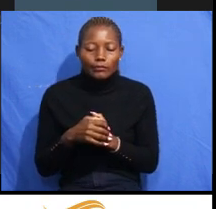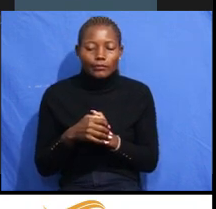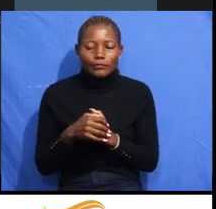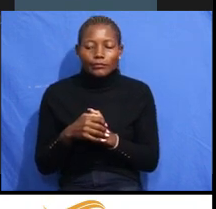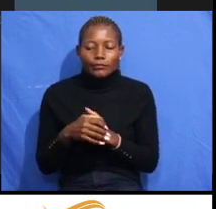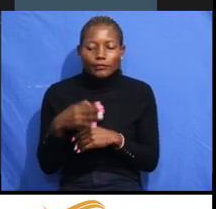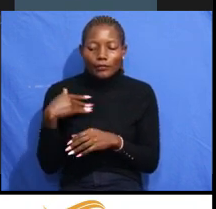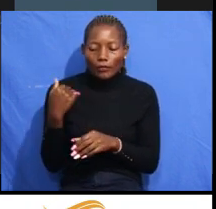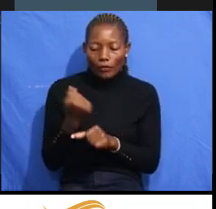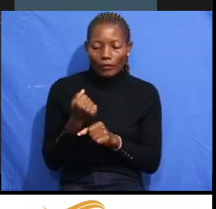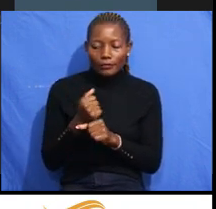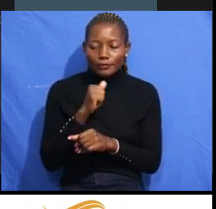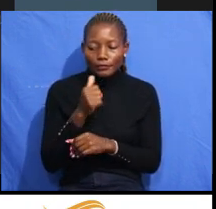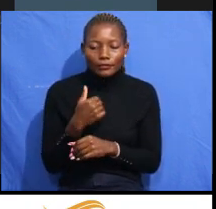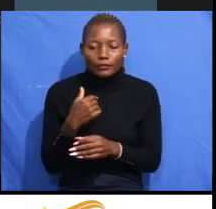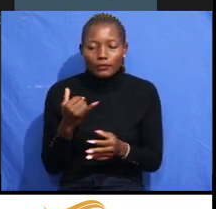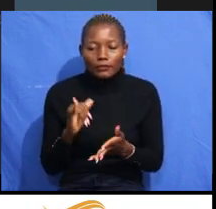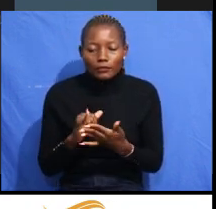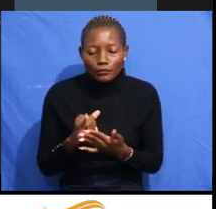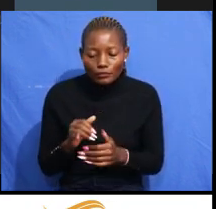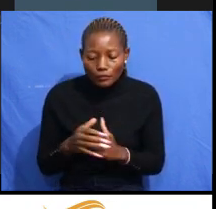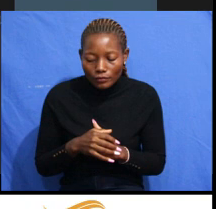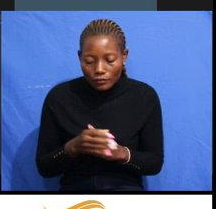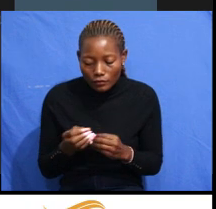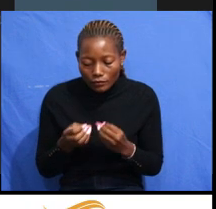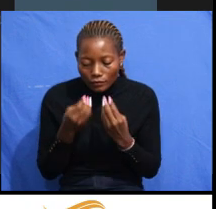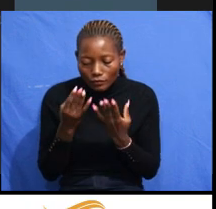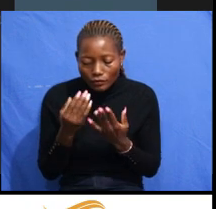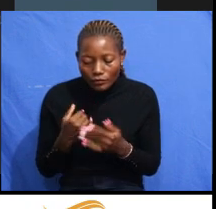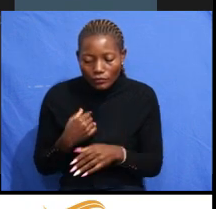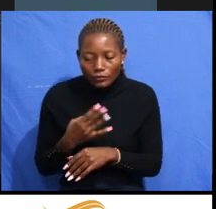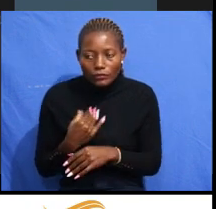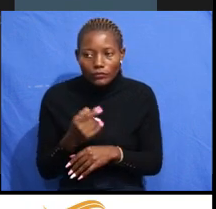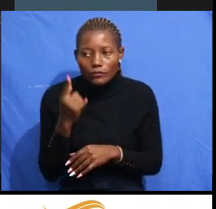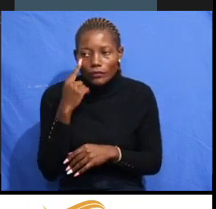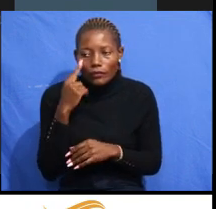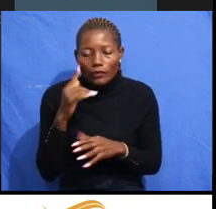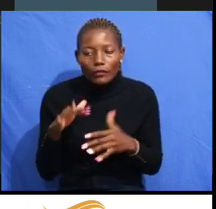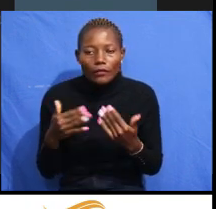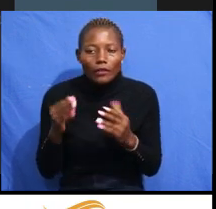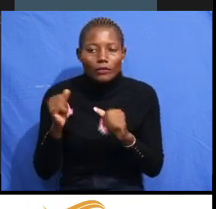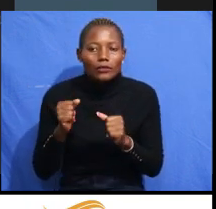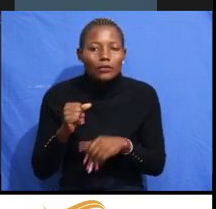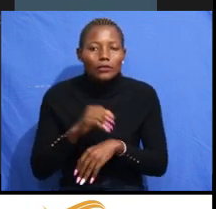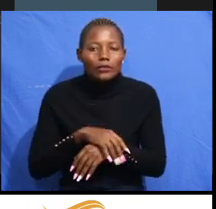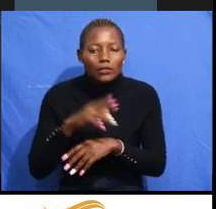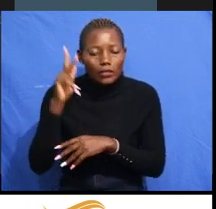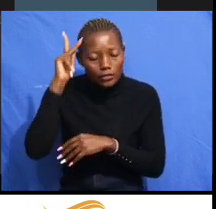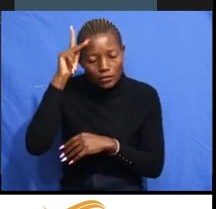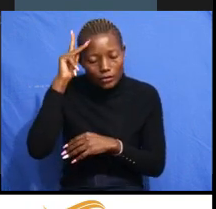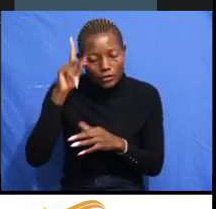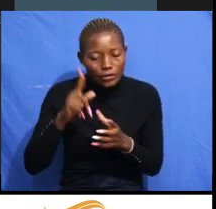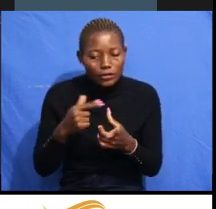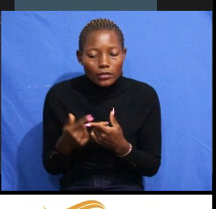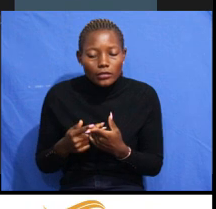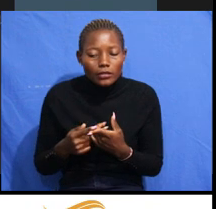I don't have that that background and I can't. We want to see how can they get this knowledge, and you